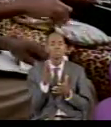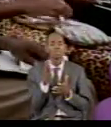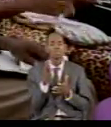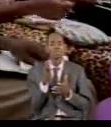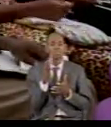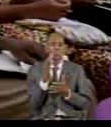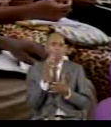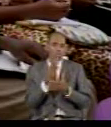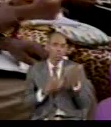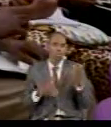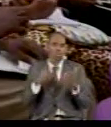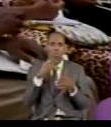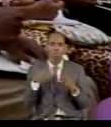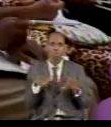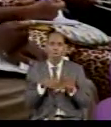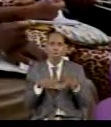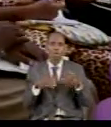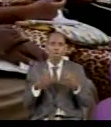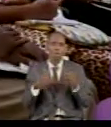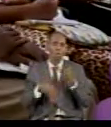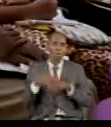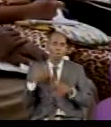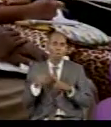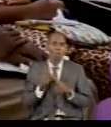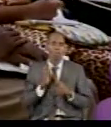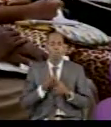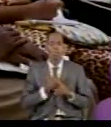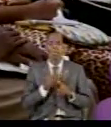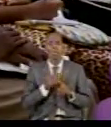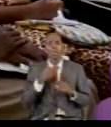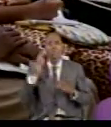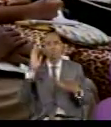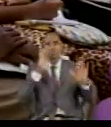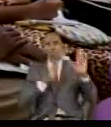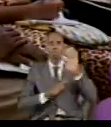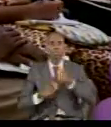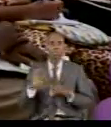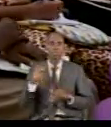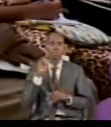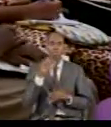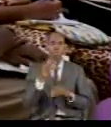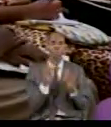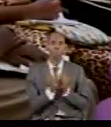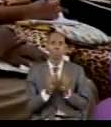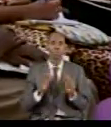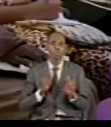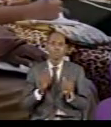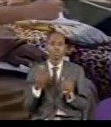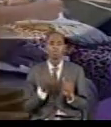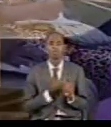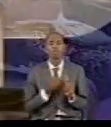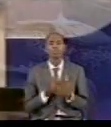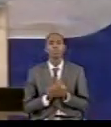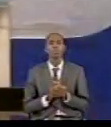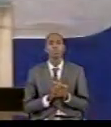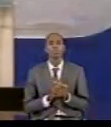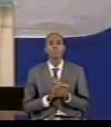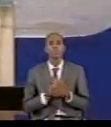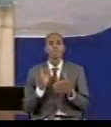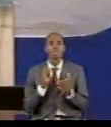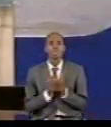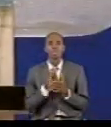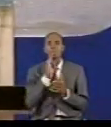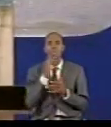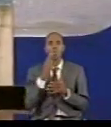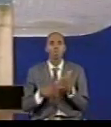from us have troubled you with words, subverting your souls. That's what the